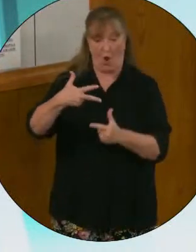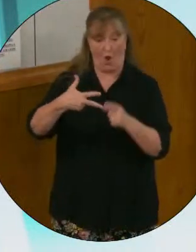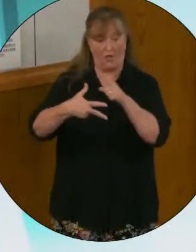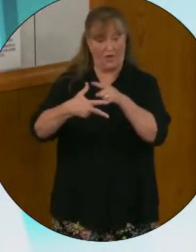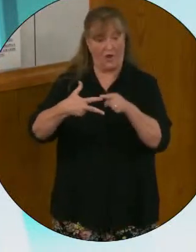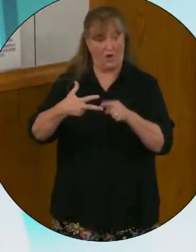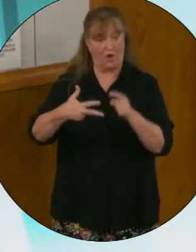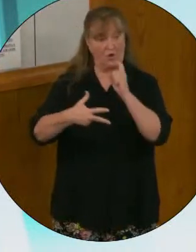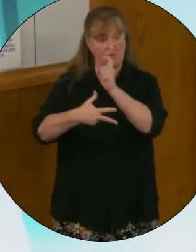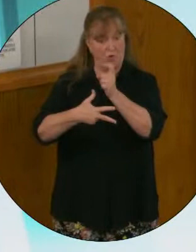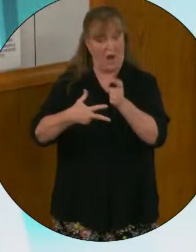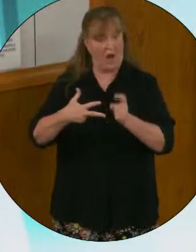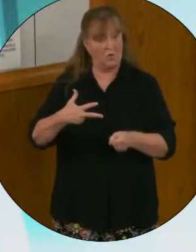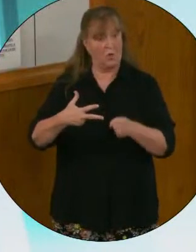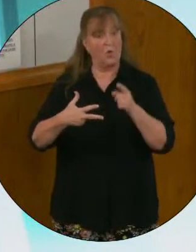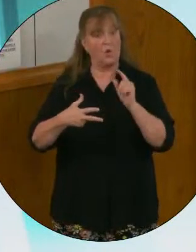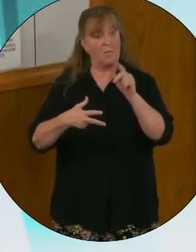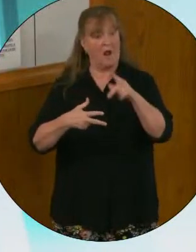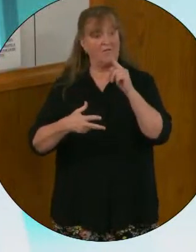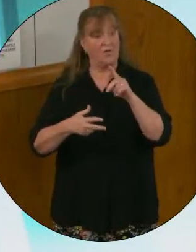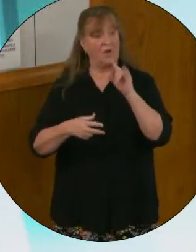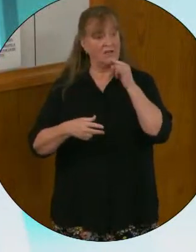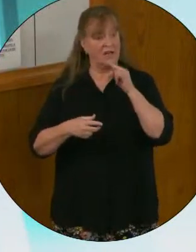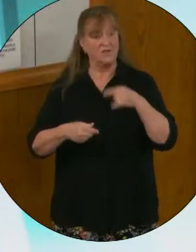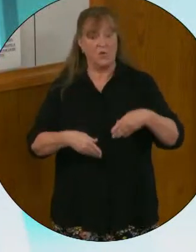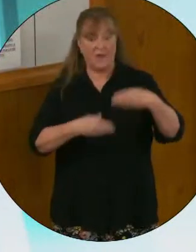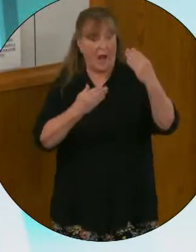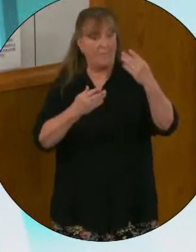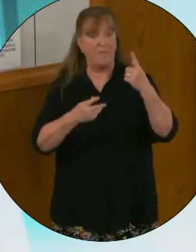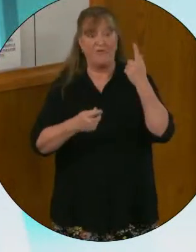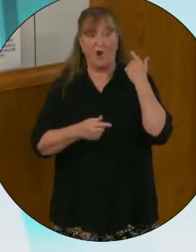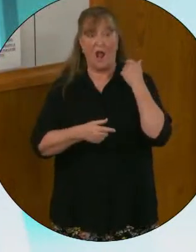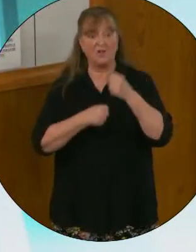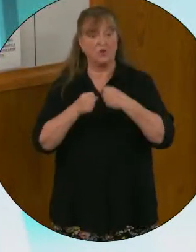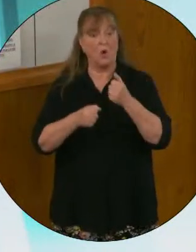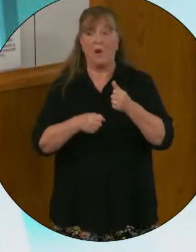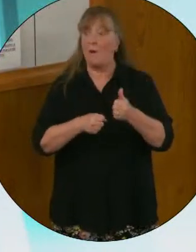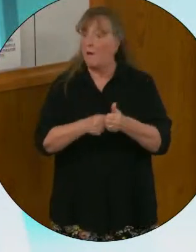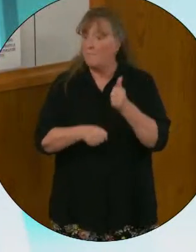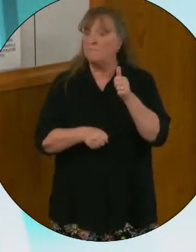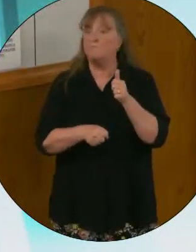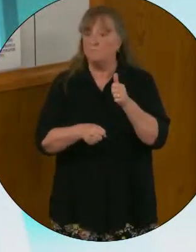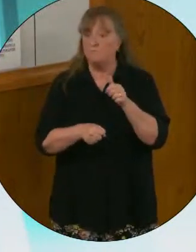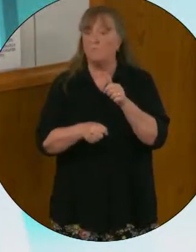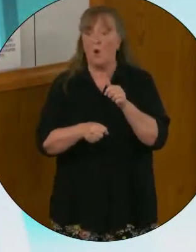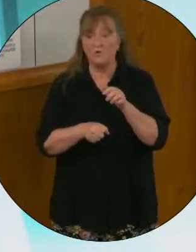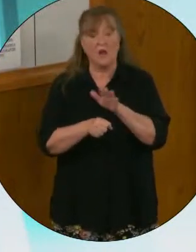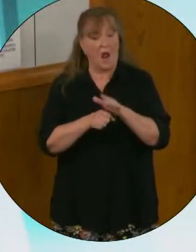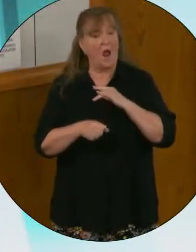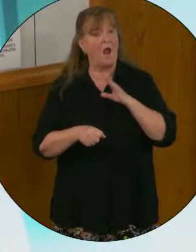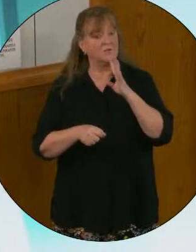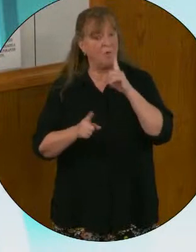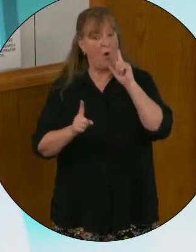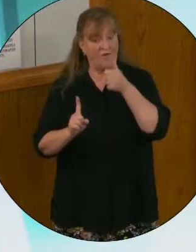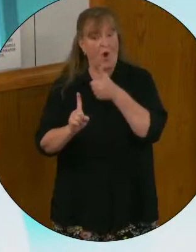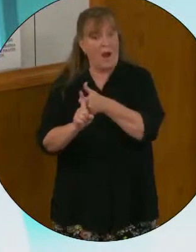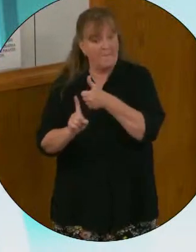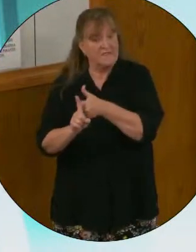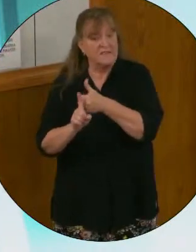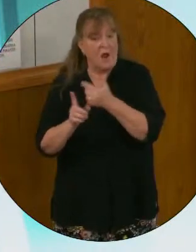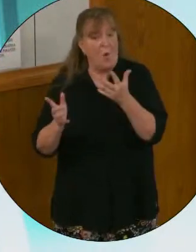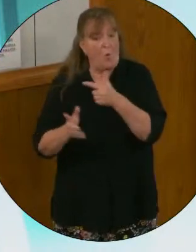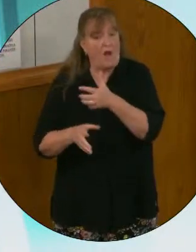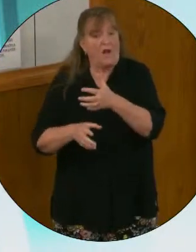apply to my kid, he was actually up here last year when those grants were coming up last year. Most adequately actually spoke for himself about what